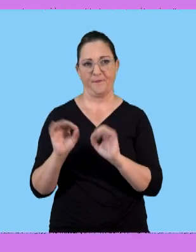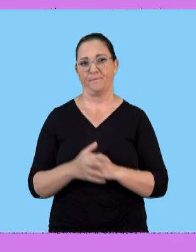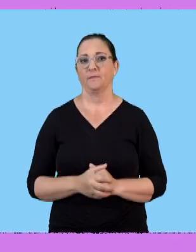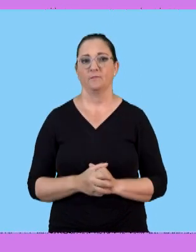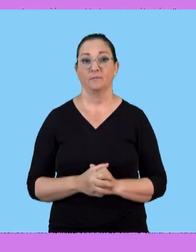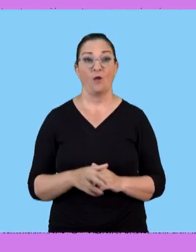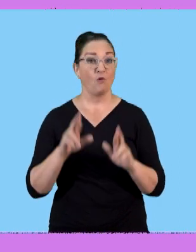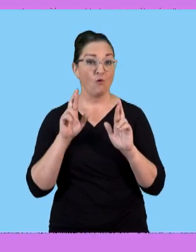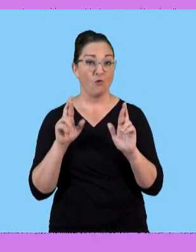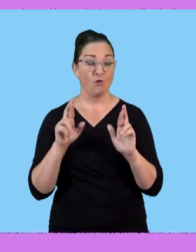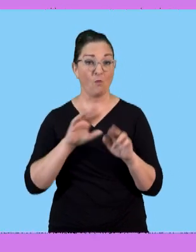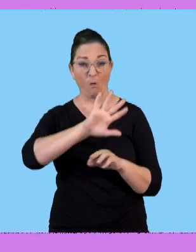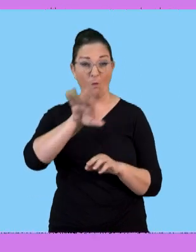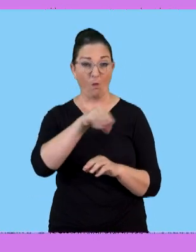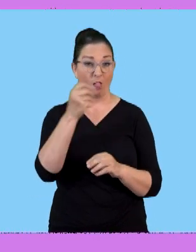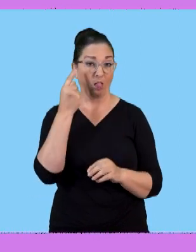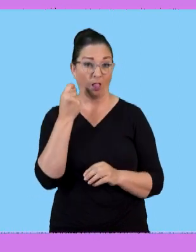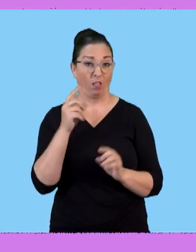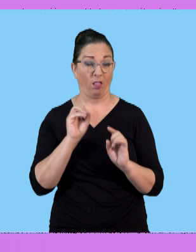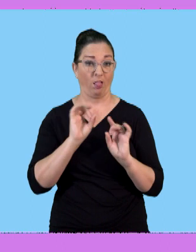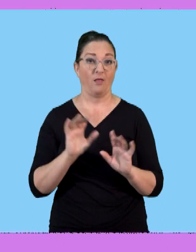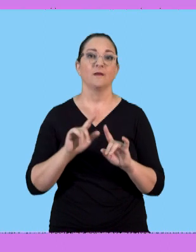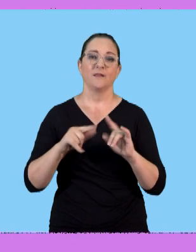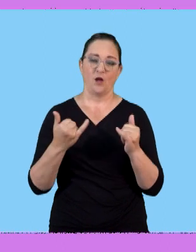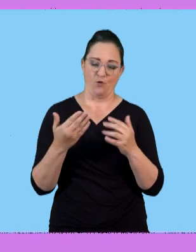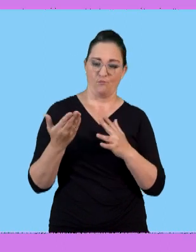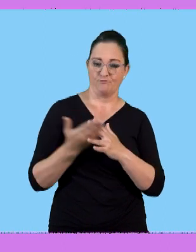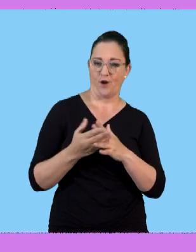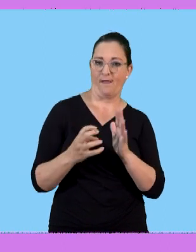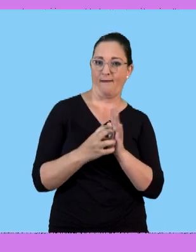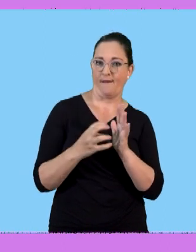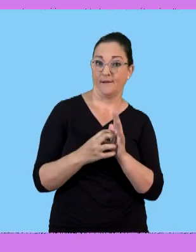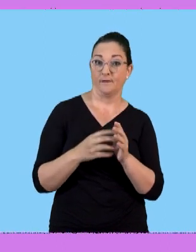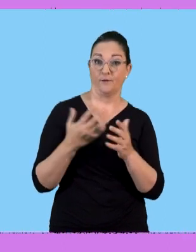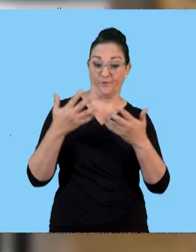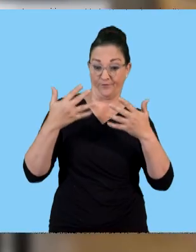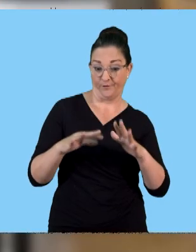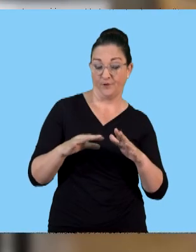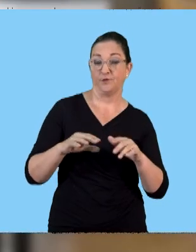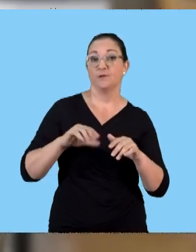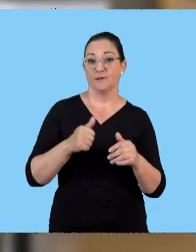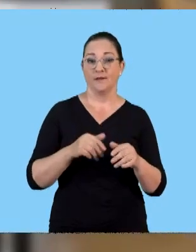specified scale. All right, I hope all of that makes sense to you. Guys, let us take a quick advert break.